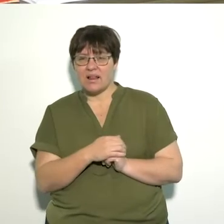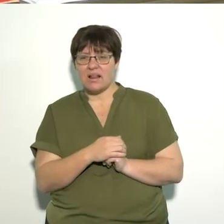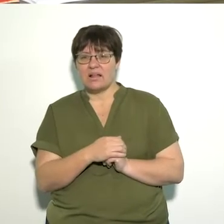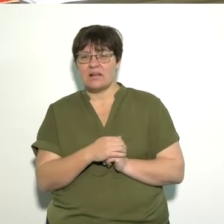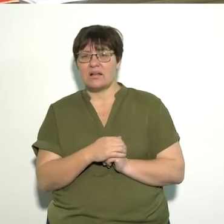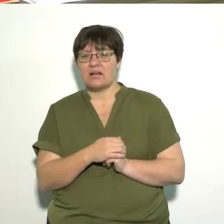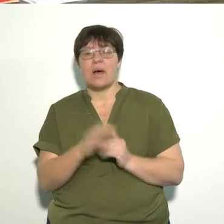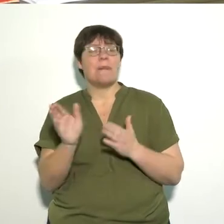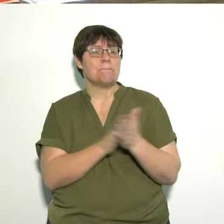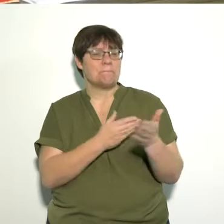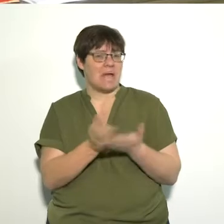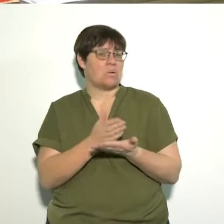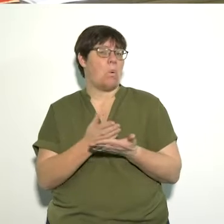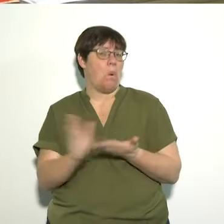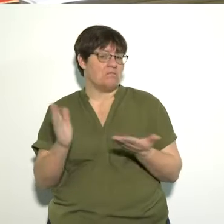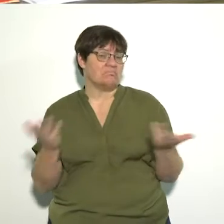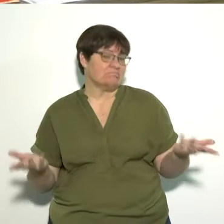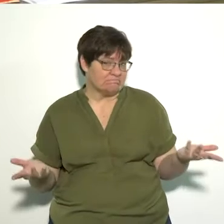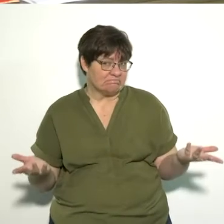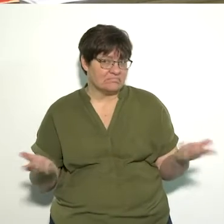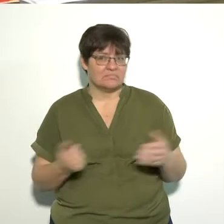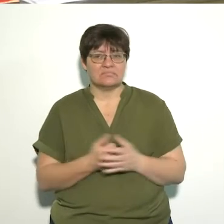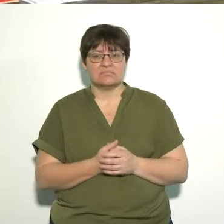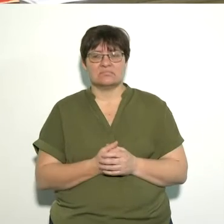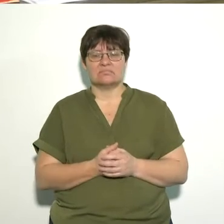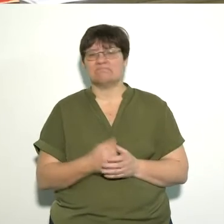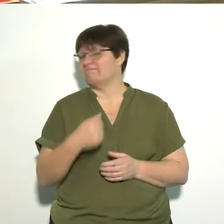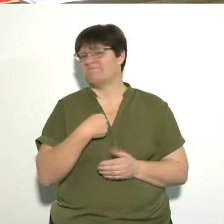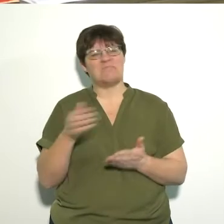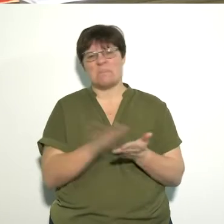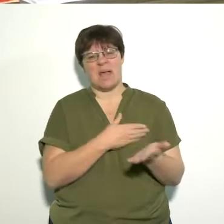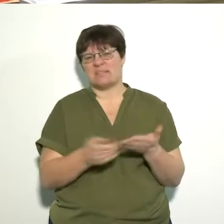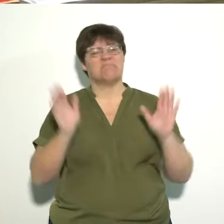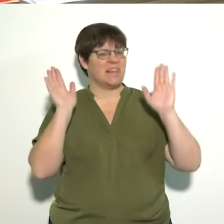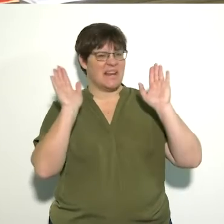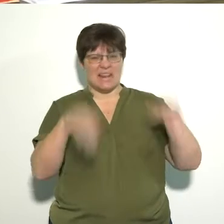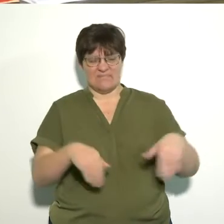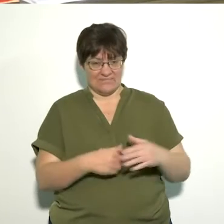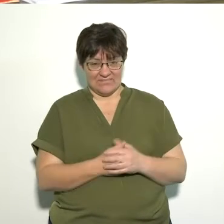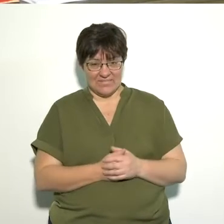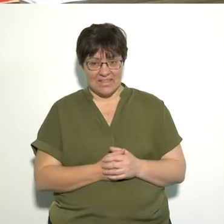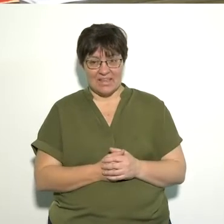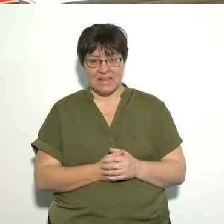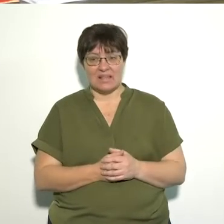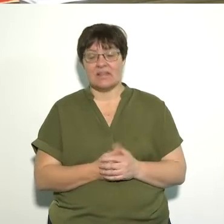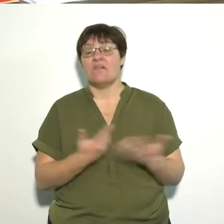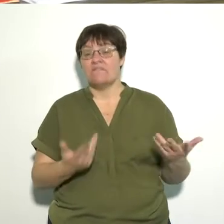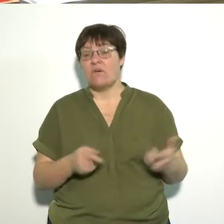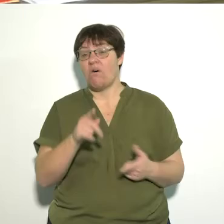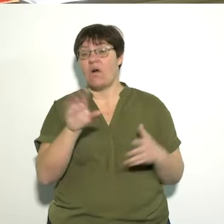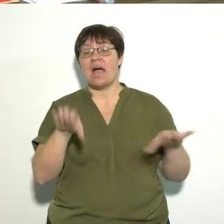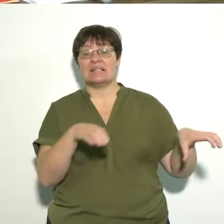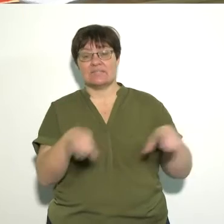you'll see that the paint started to come off. So actually, I wouldn't paint them, I'd leave them blank. You're also going to need, for